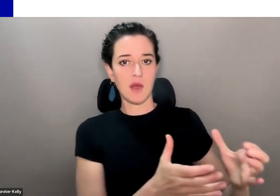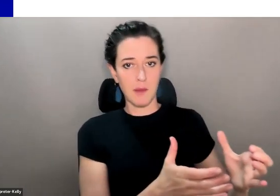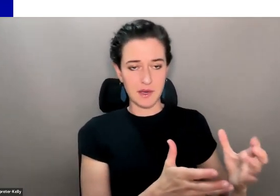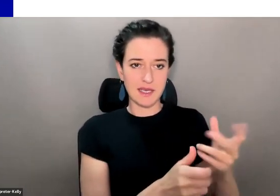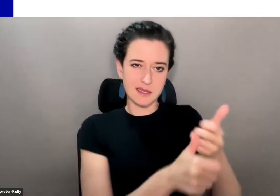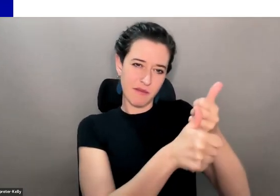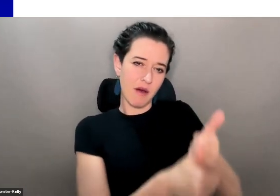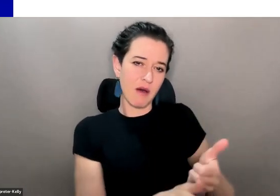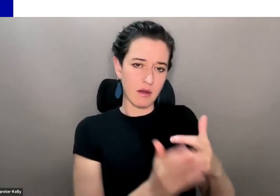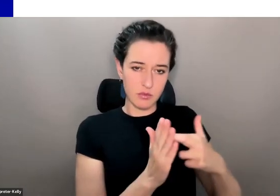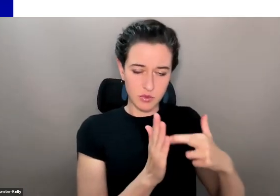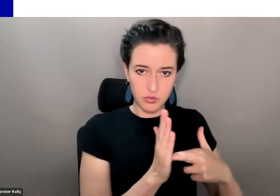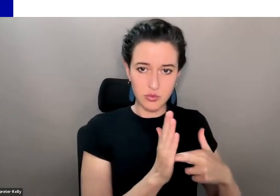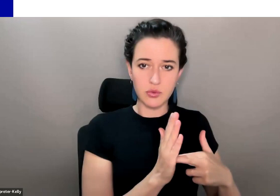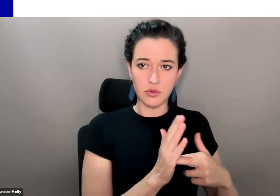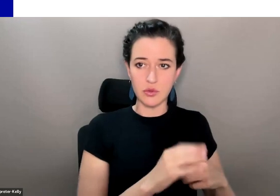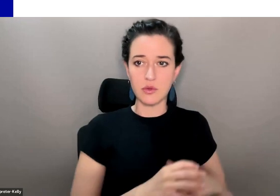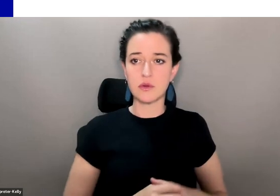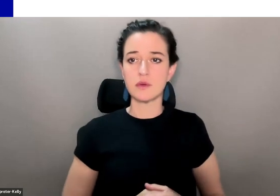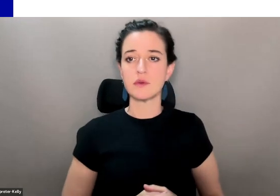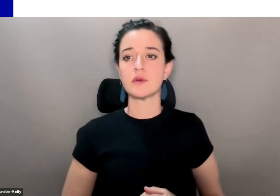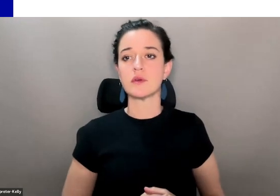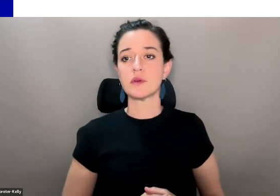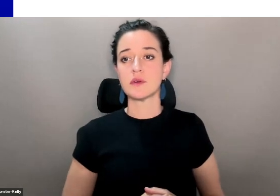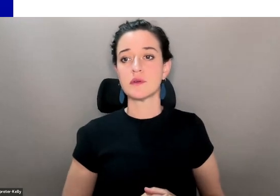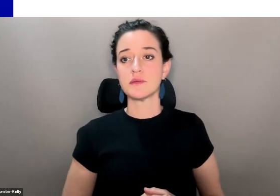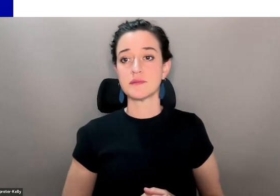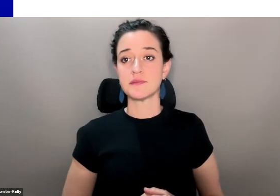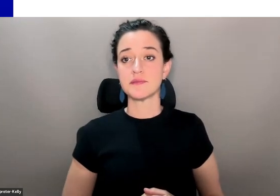rule and for long existing